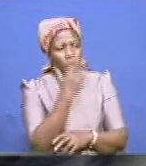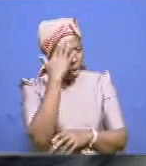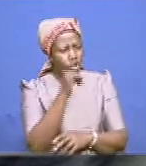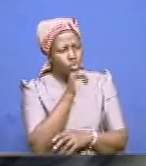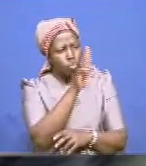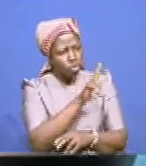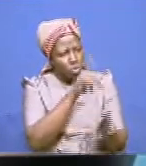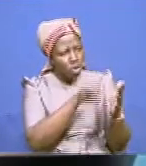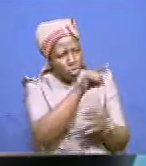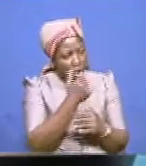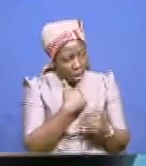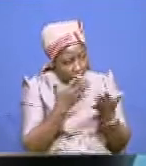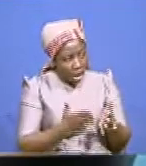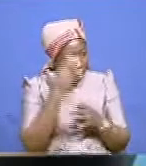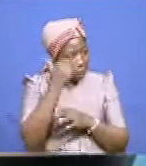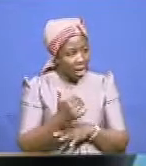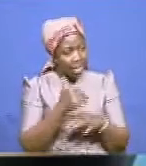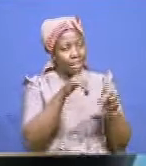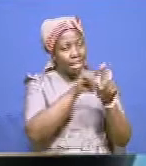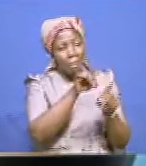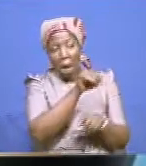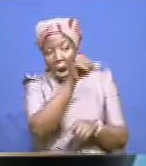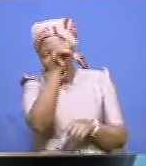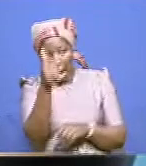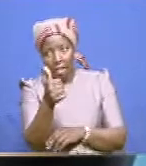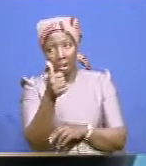what we have right now? Because even other